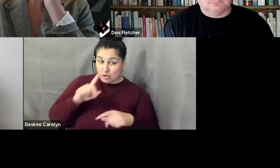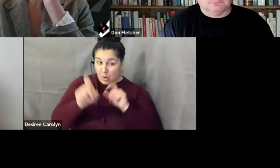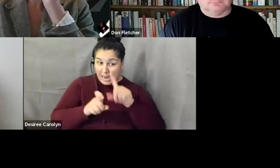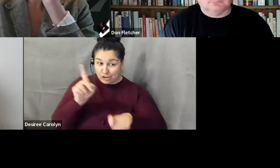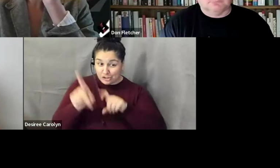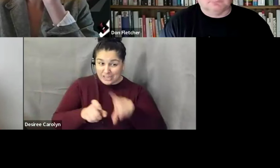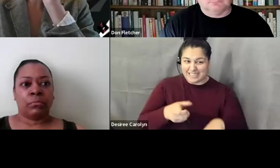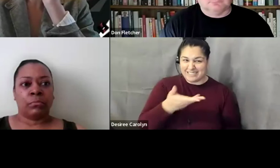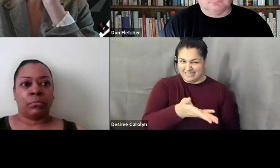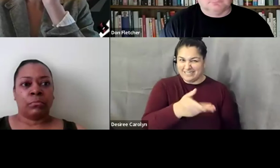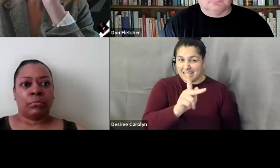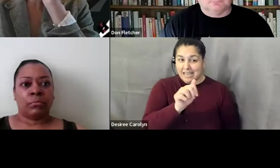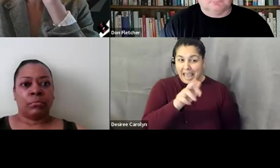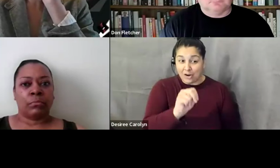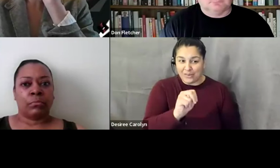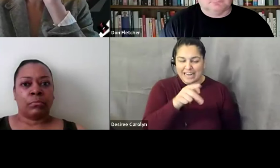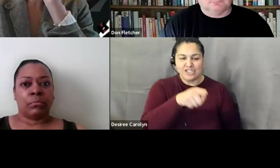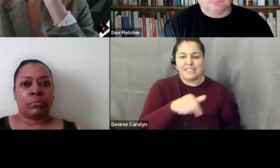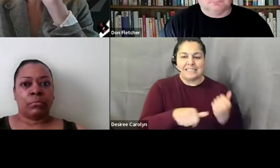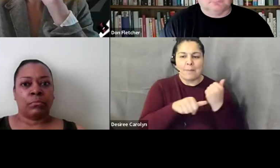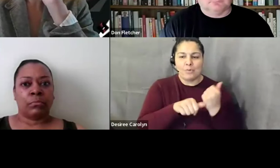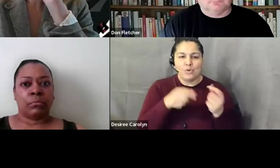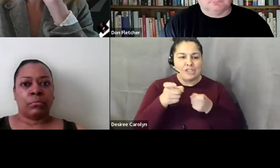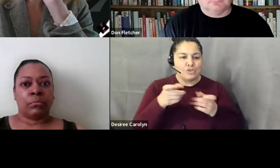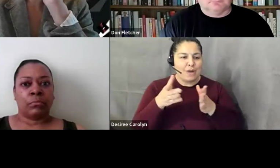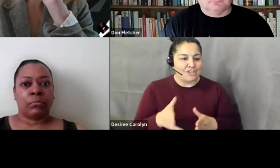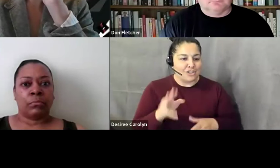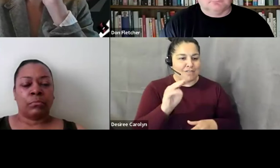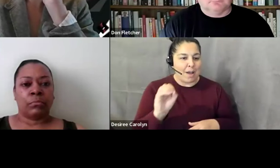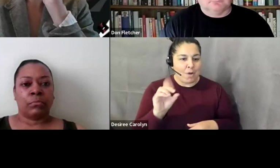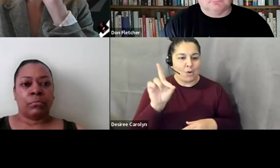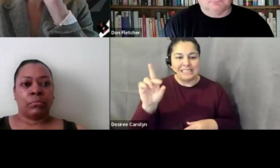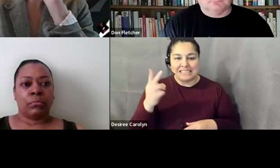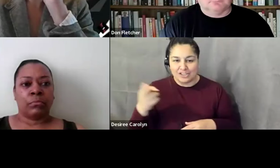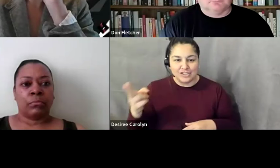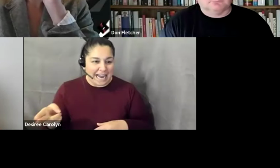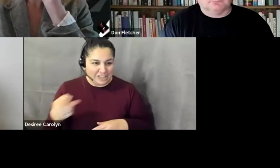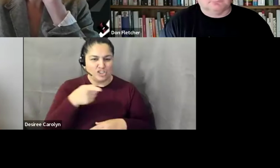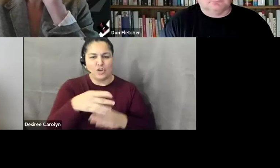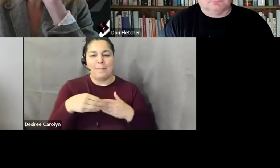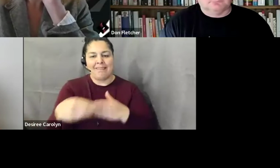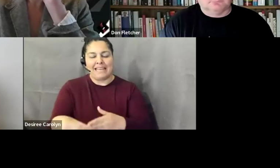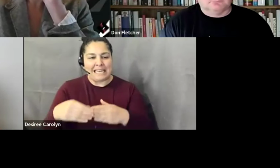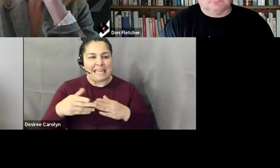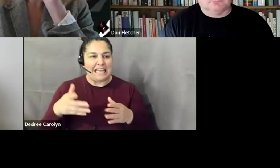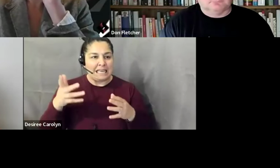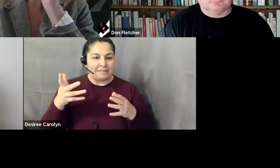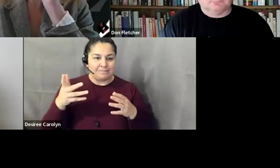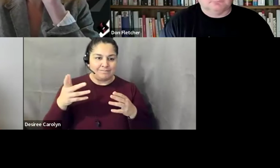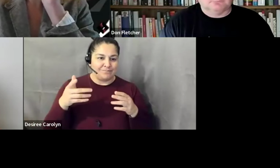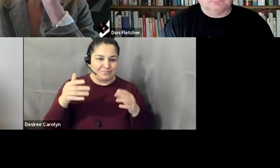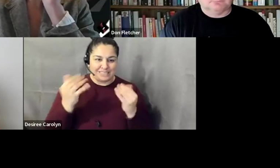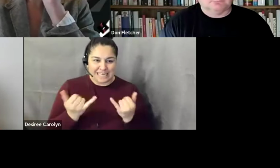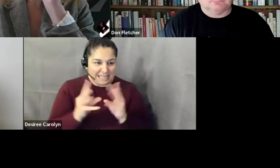is Deputy Director of MODDHH, and she'll be leading today's presentation with her team. So Karen, I'll leave it up to you how you